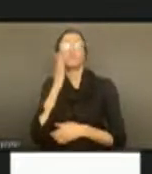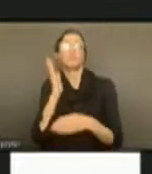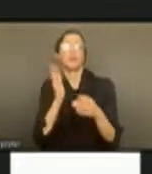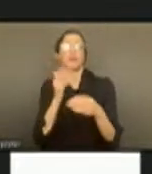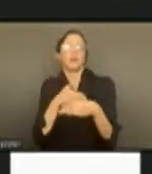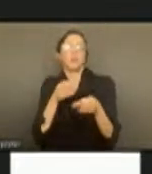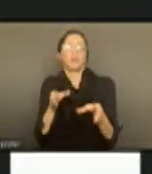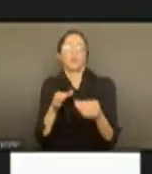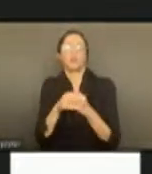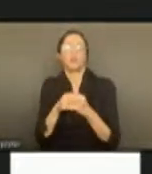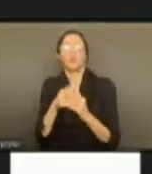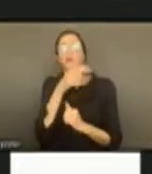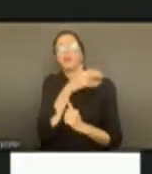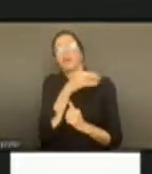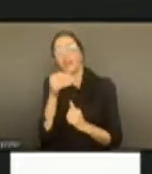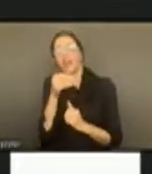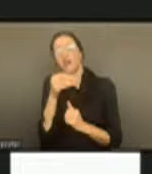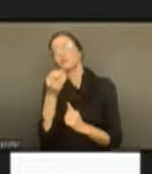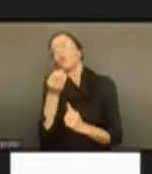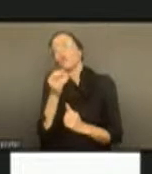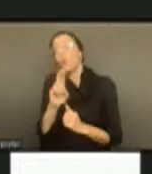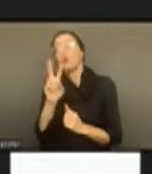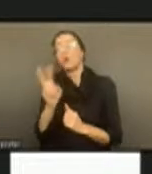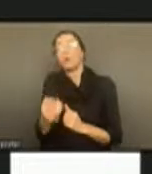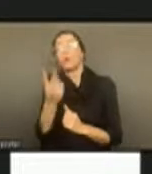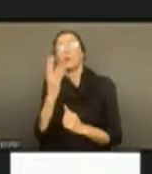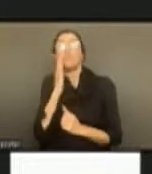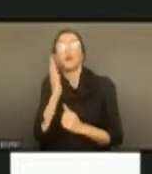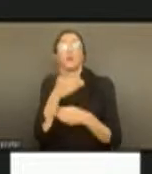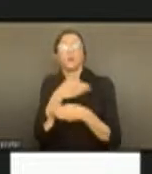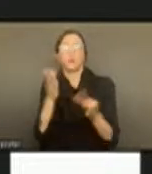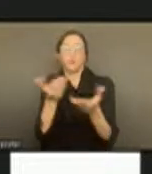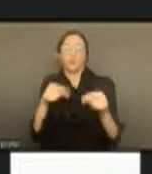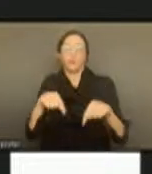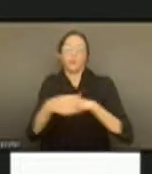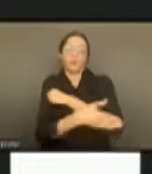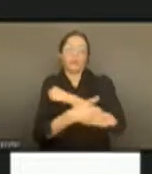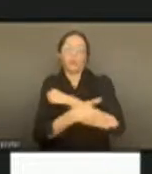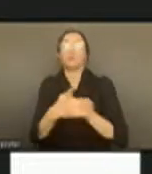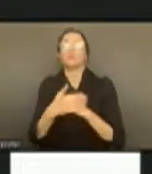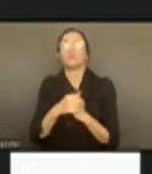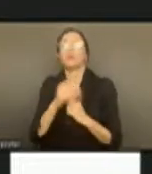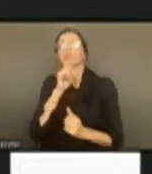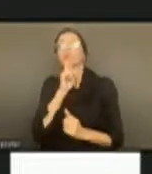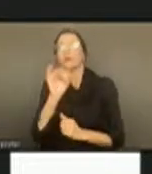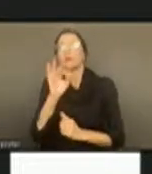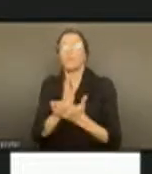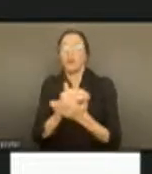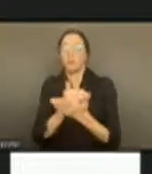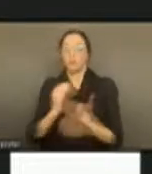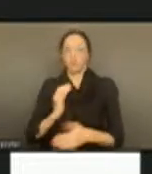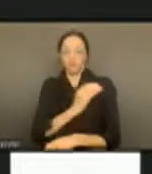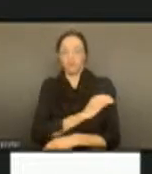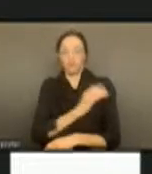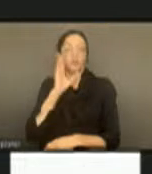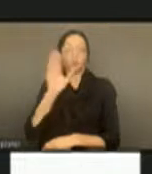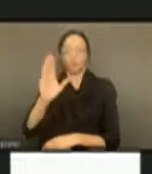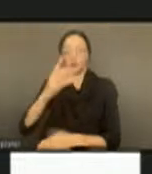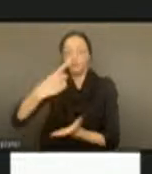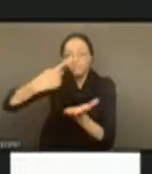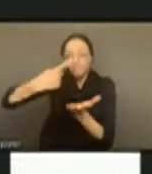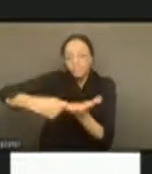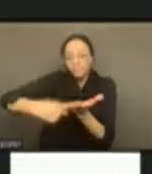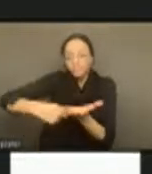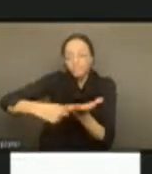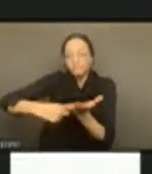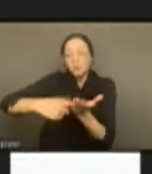and/or a 2-bedroom in Miami-Dade County. I'm not sure if the budget committee is going to address how expensive rent is